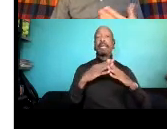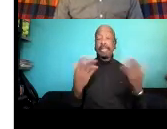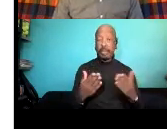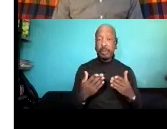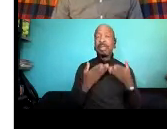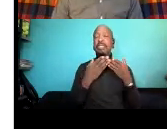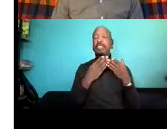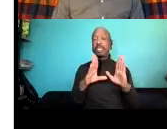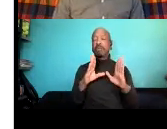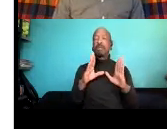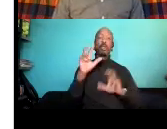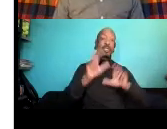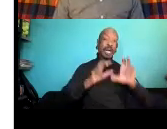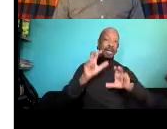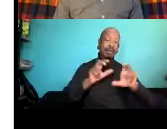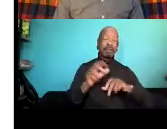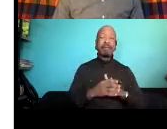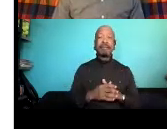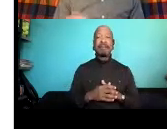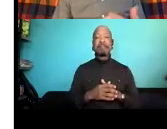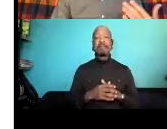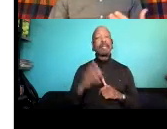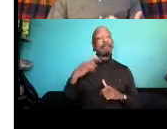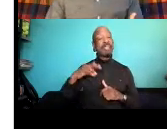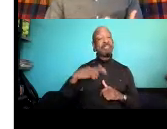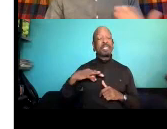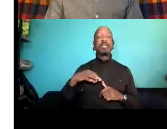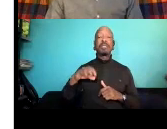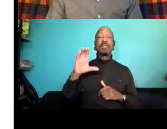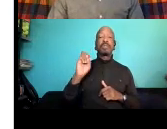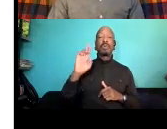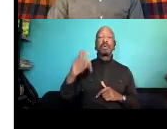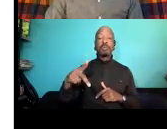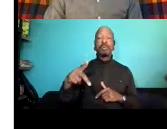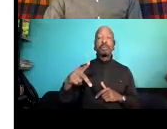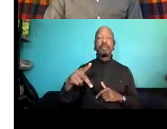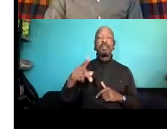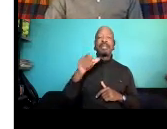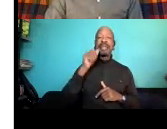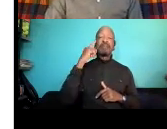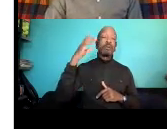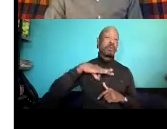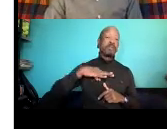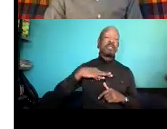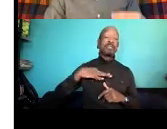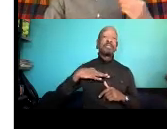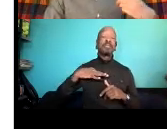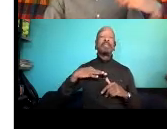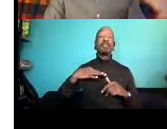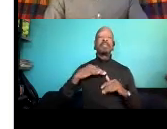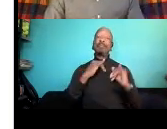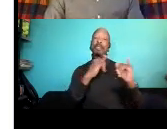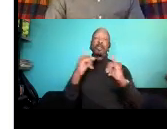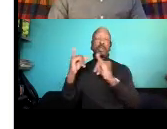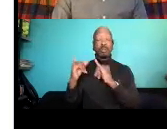corporations or stock corporations, benefit corporations, nonprofit mutual benefit corporations,